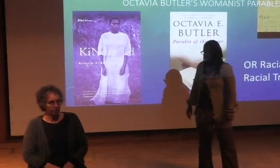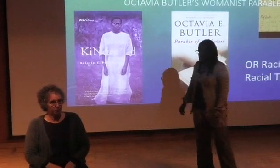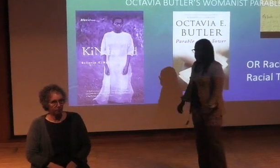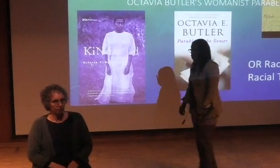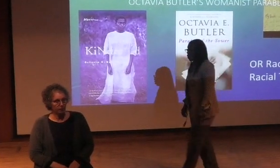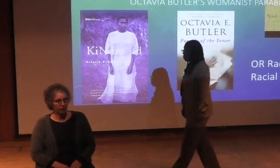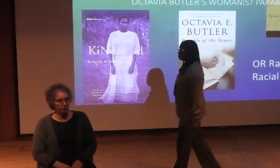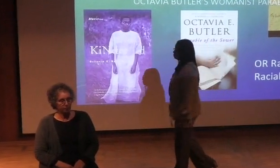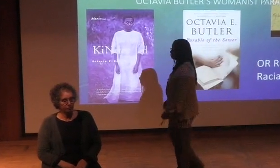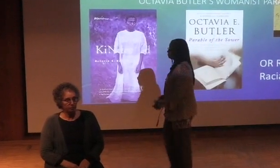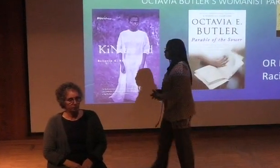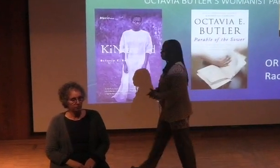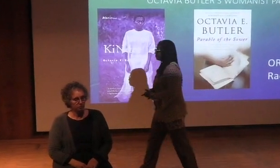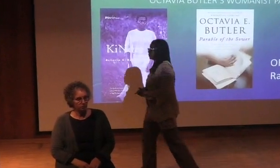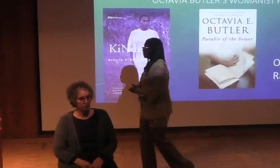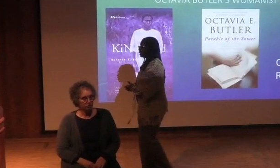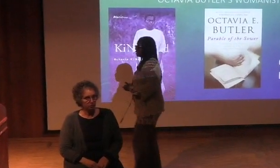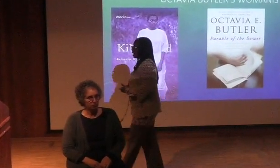So